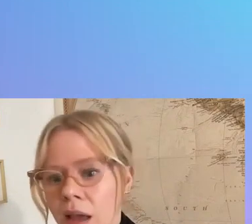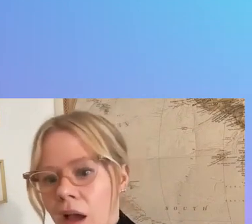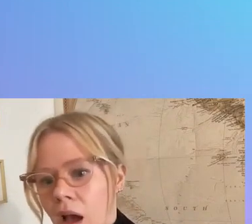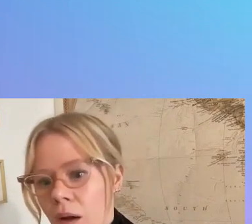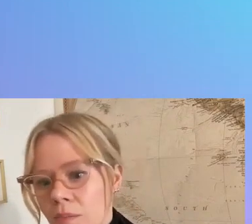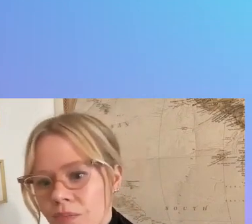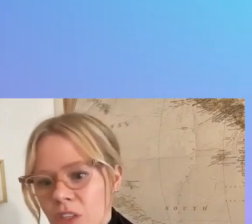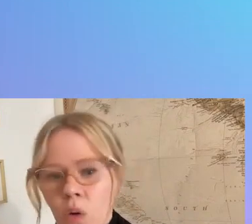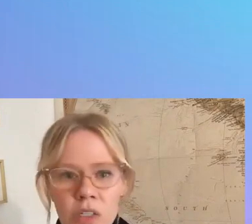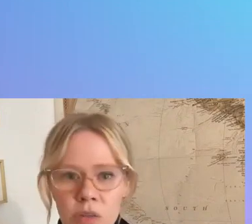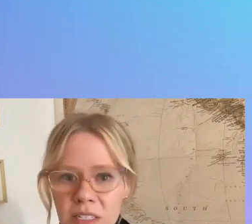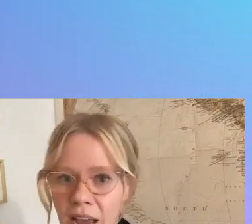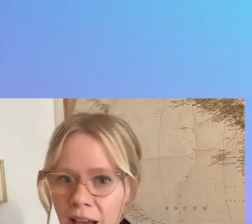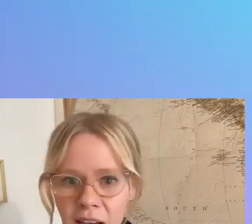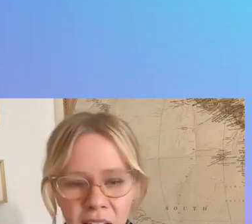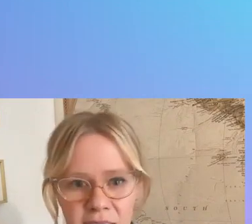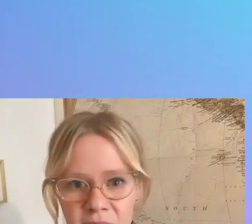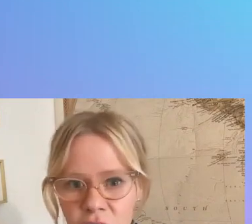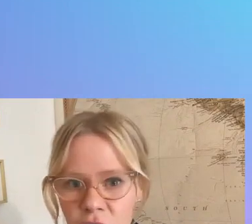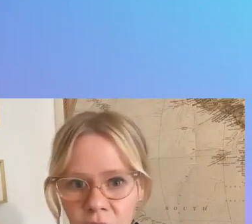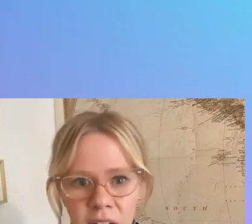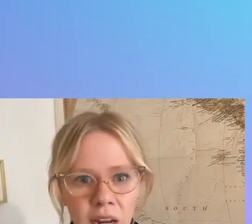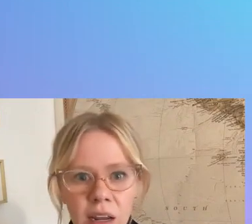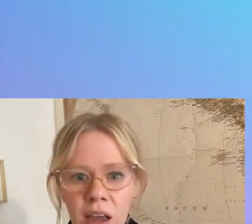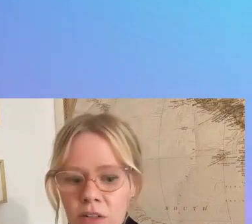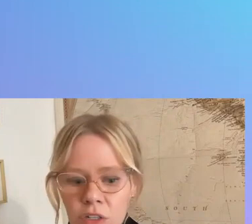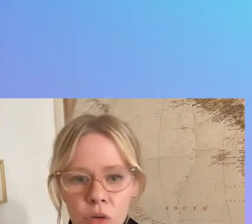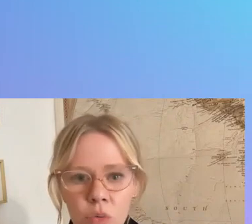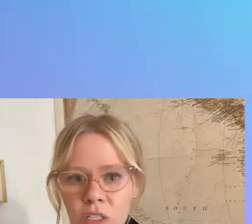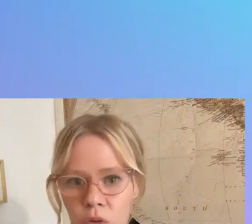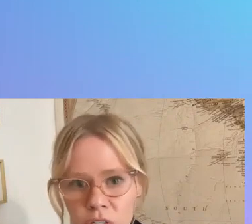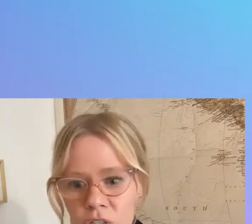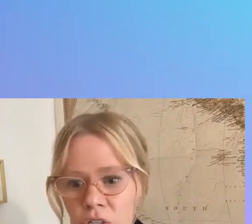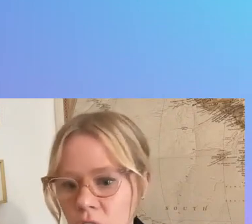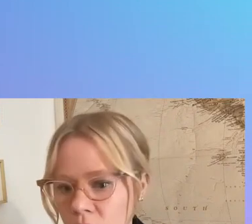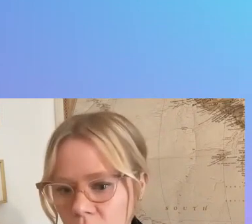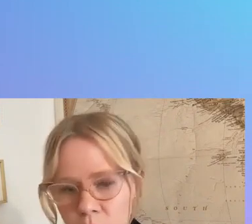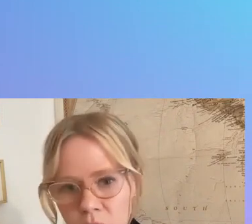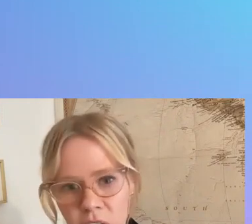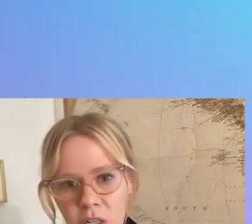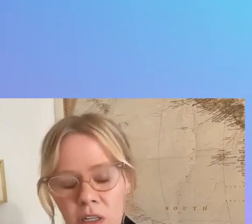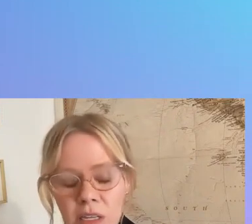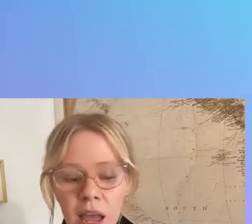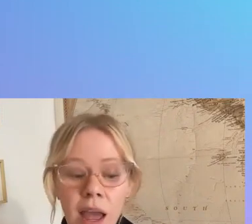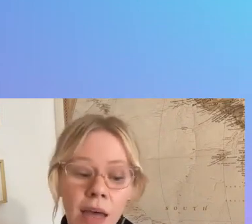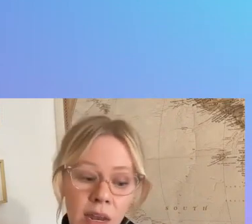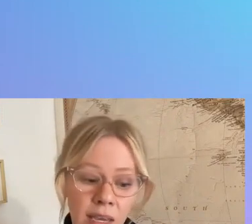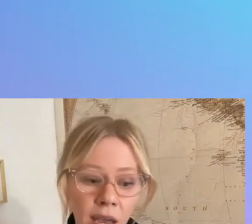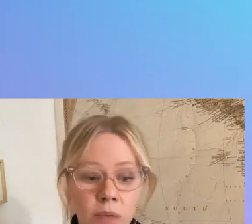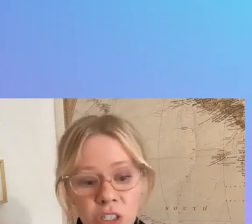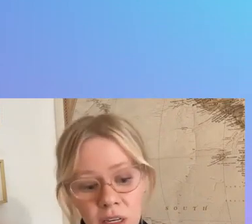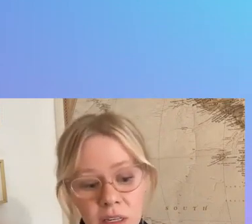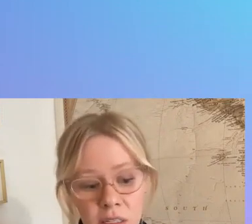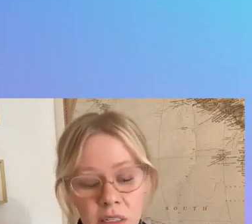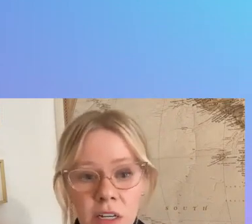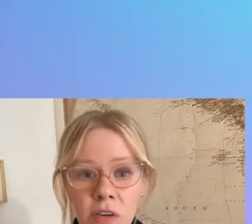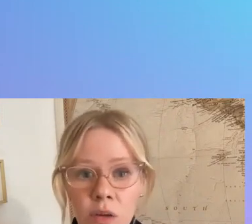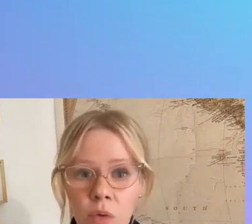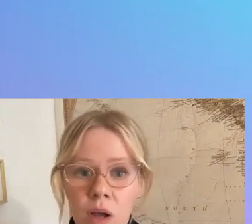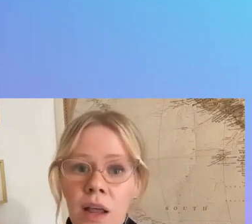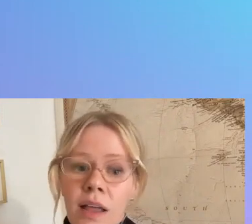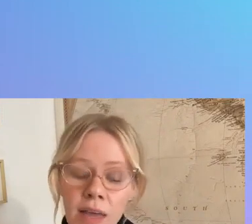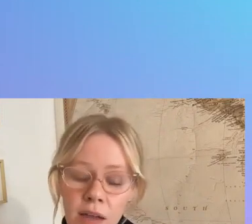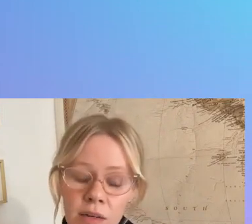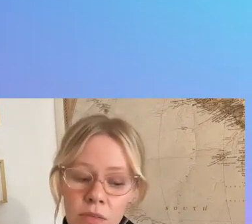ubiquitous. You also need to have access to training and to the resources to use those materials. And then again, which I think is a